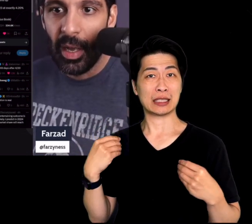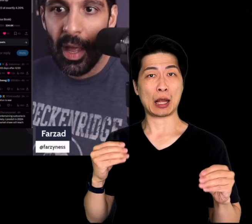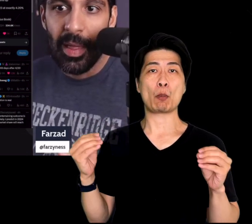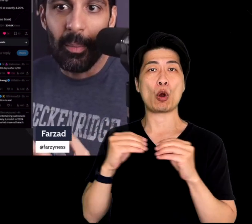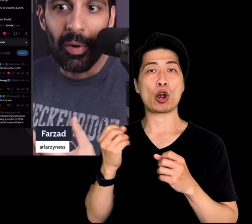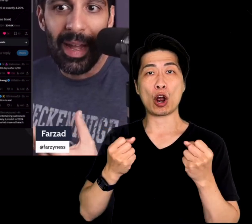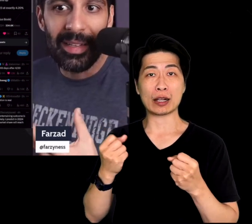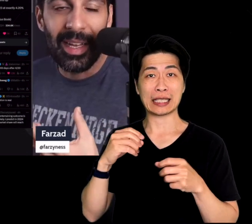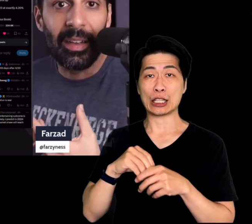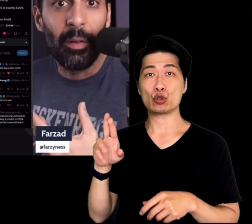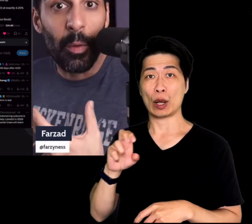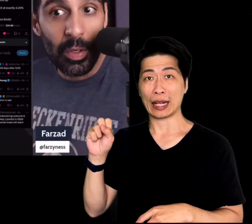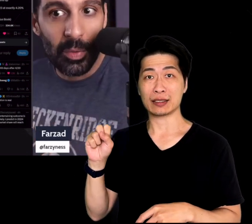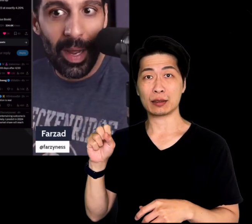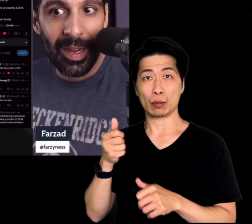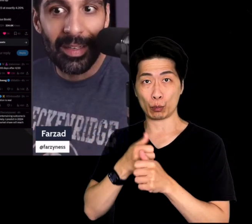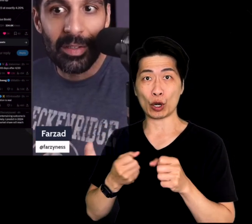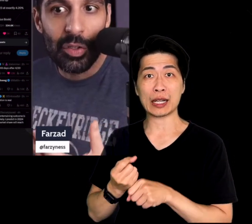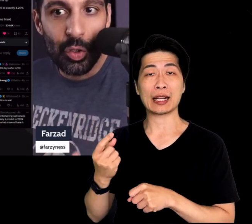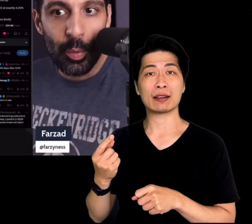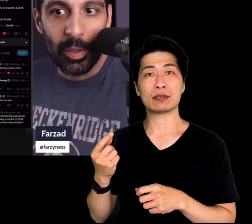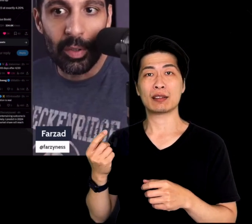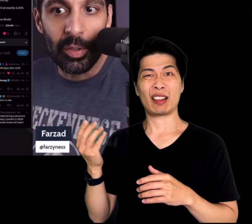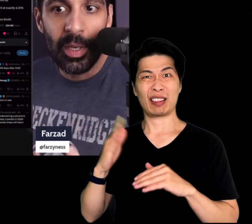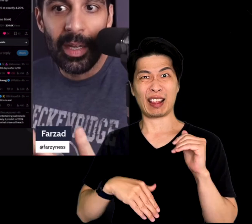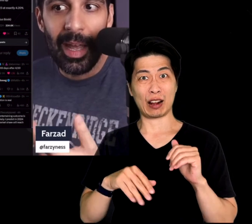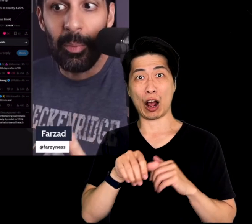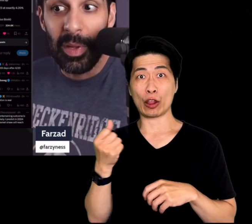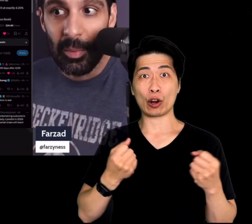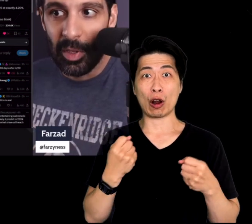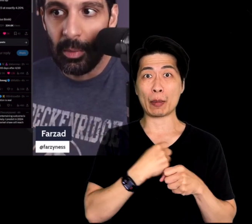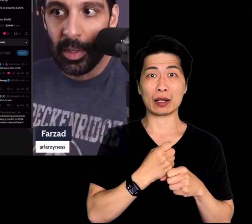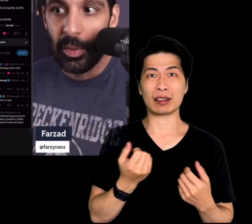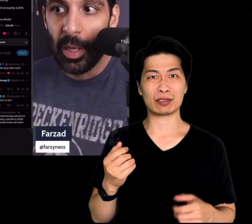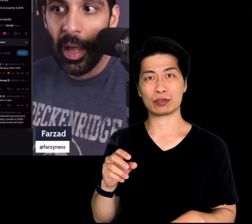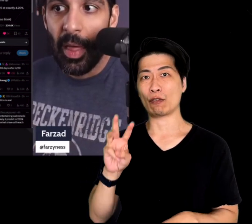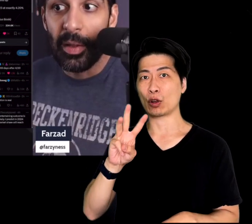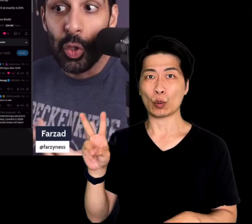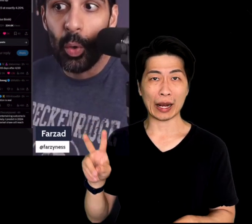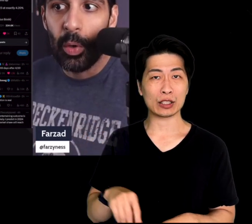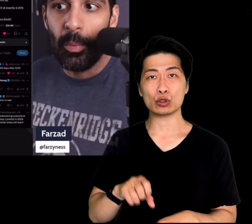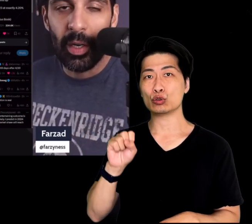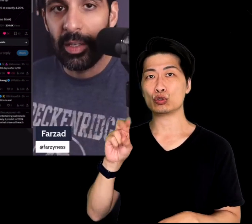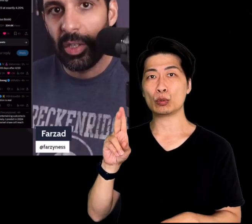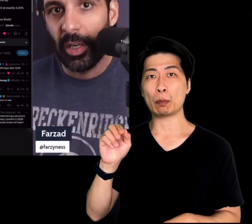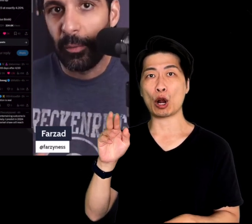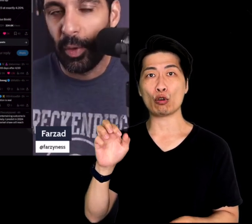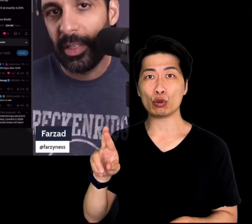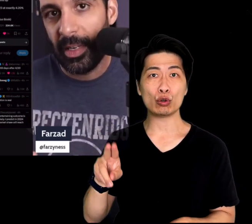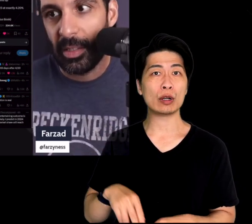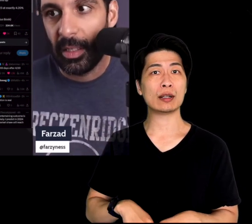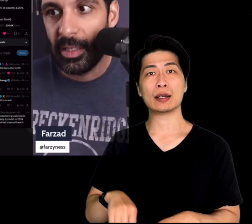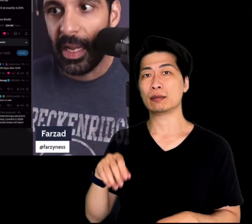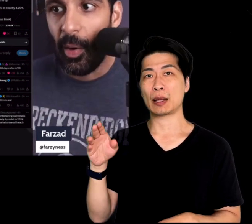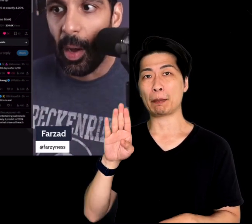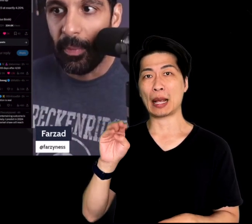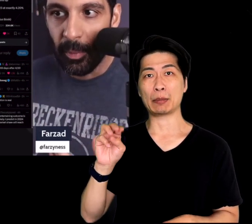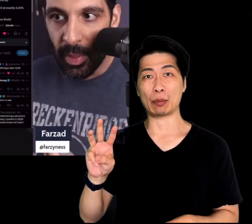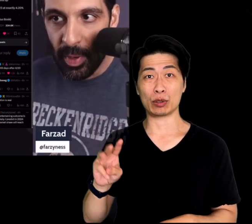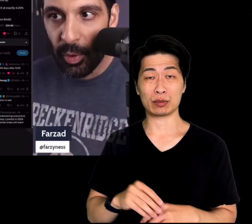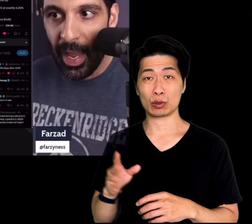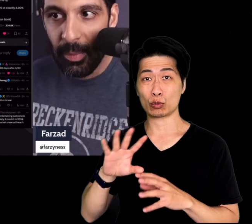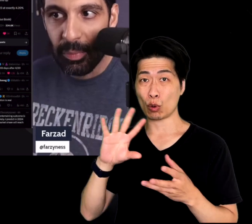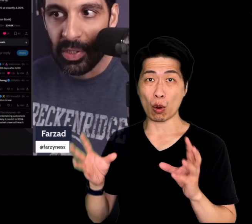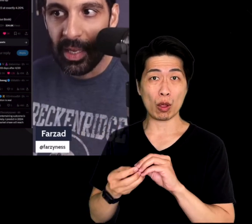year than brands like Volkswagen, Subaru, and BMW. The total market share for Tesla is now up